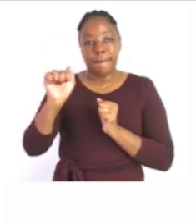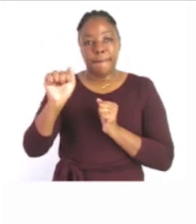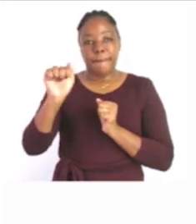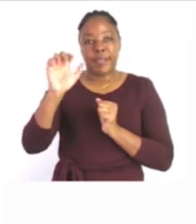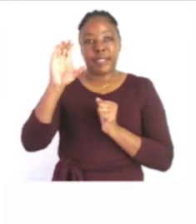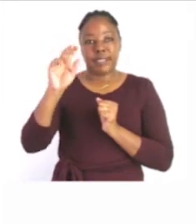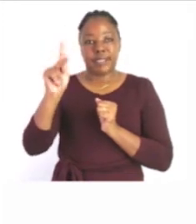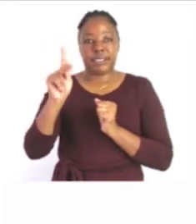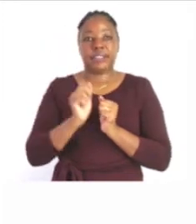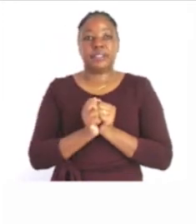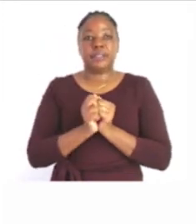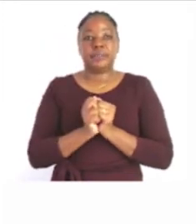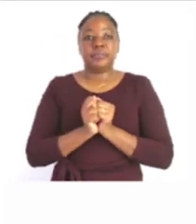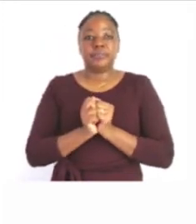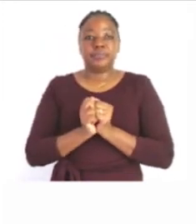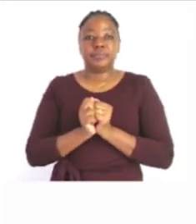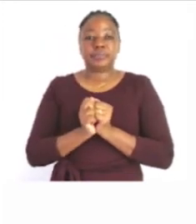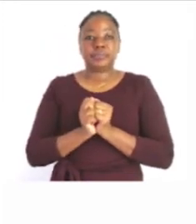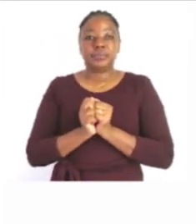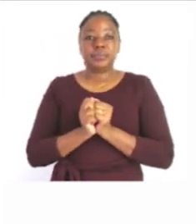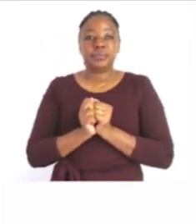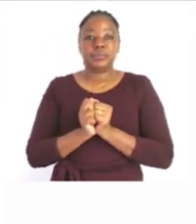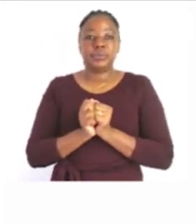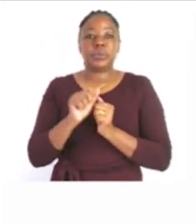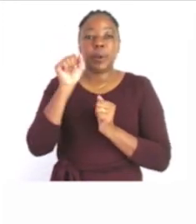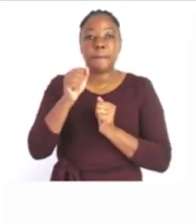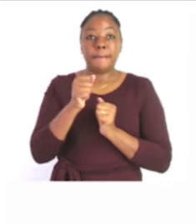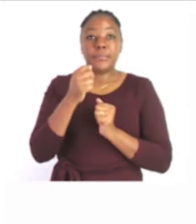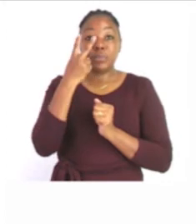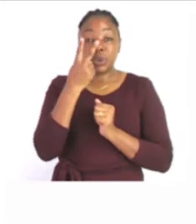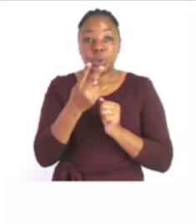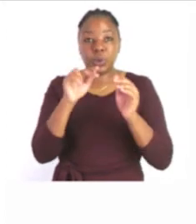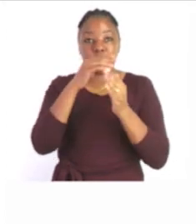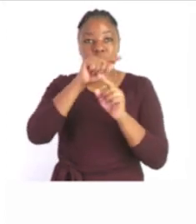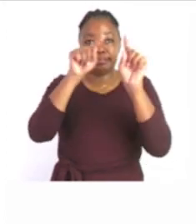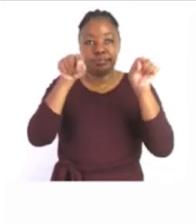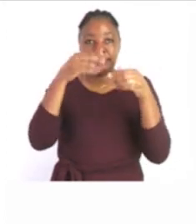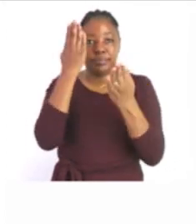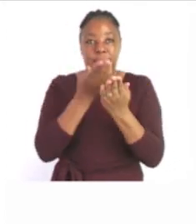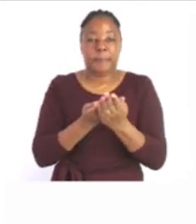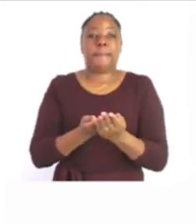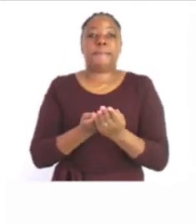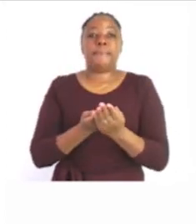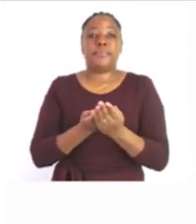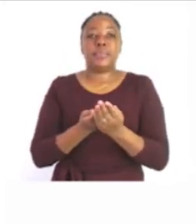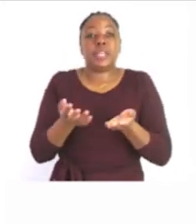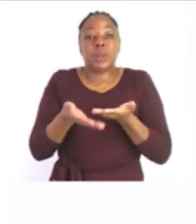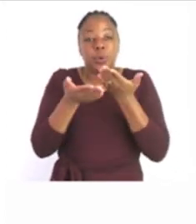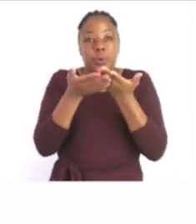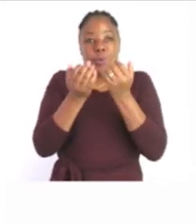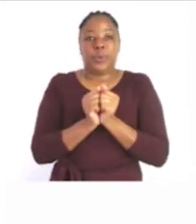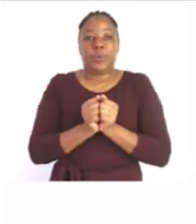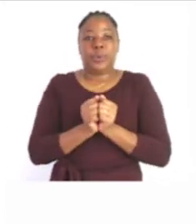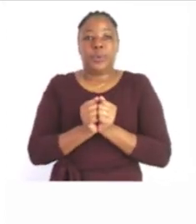Now I'm sure you noticed that there are some letters in words that were quiet, and that's because we don't say them. For example,